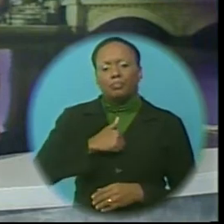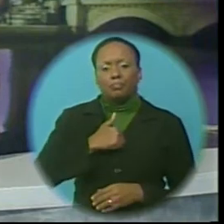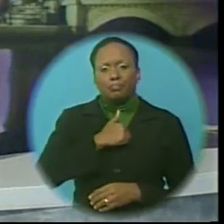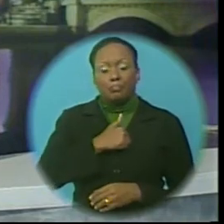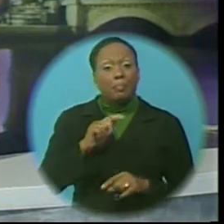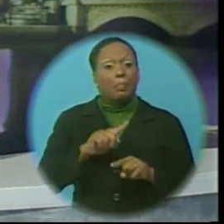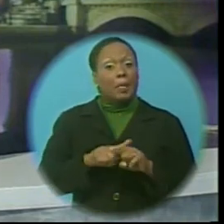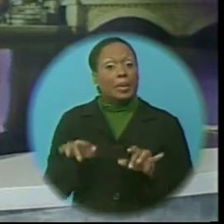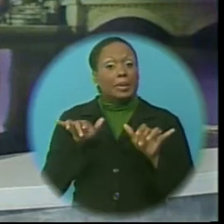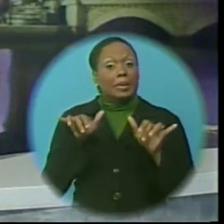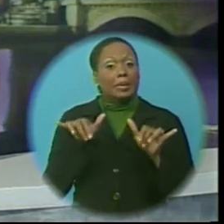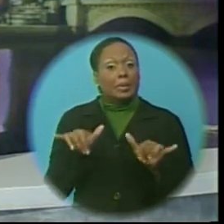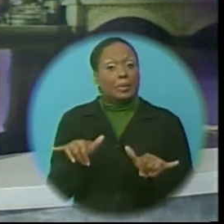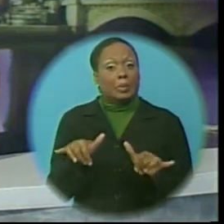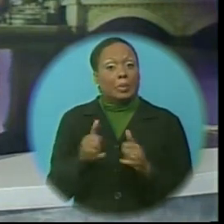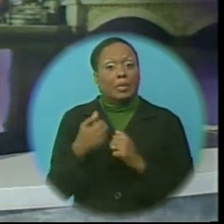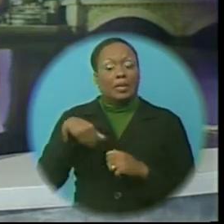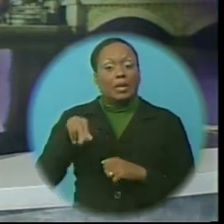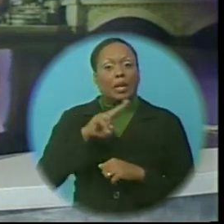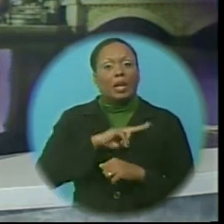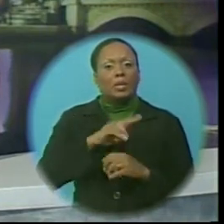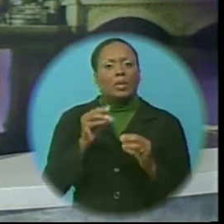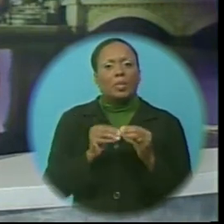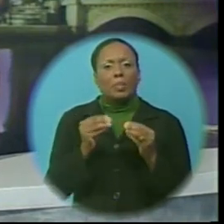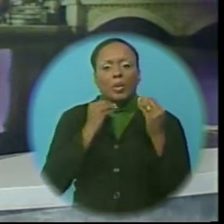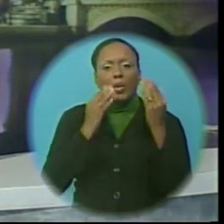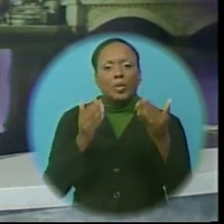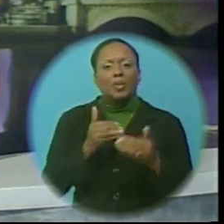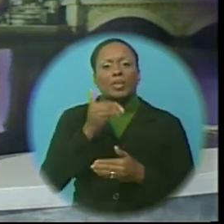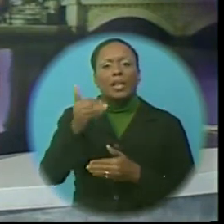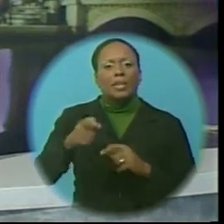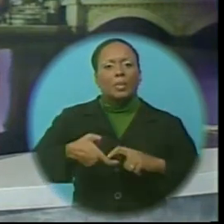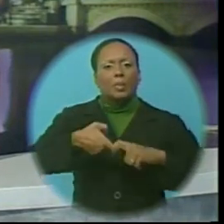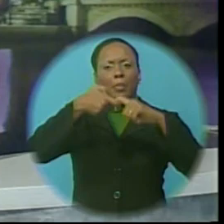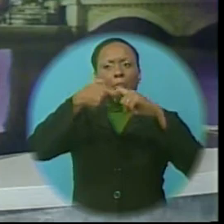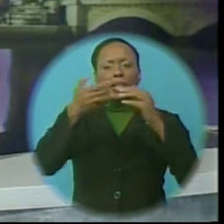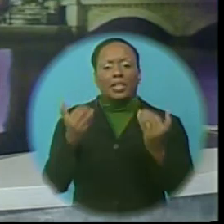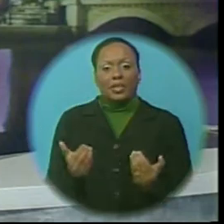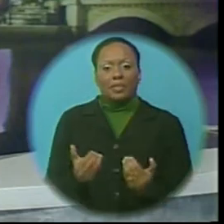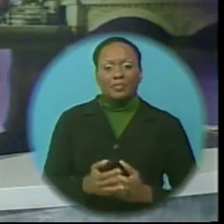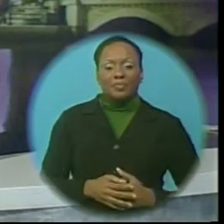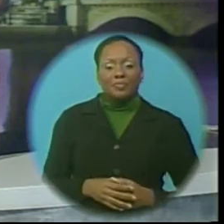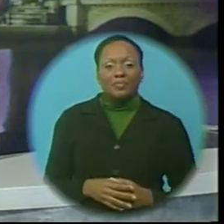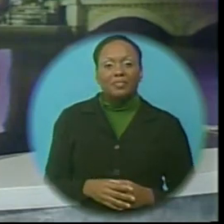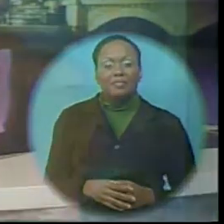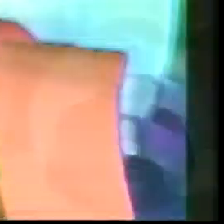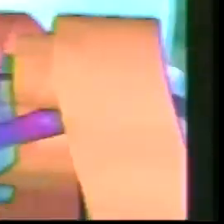do apologize, but we hope that you will stay with us because we have more news after the break.